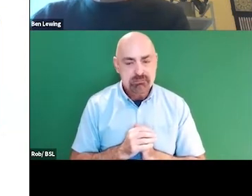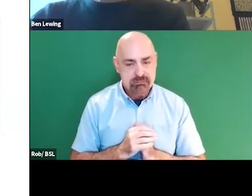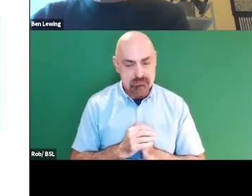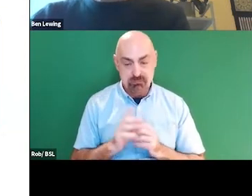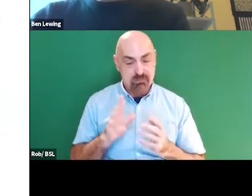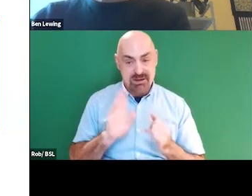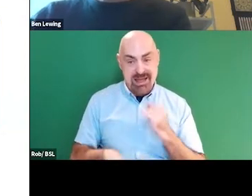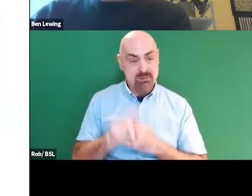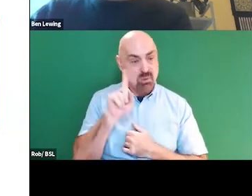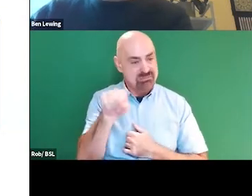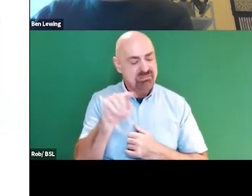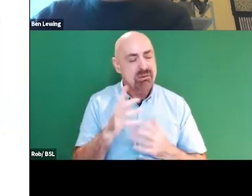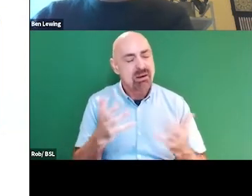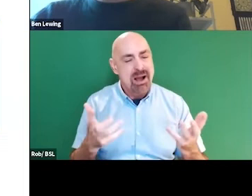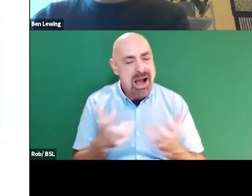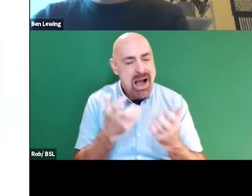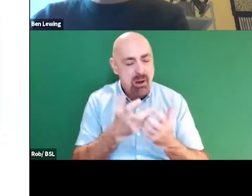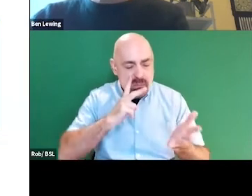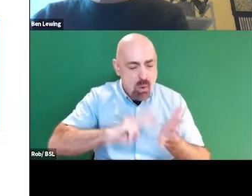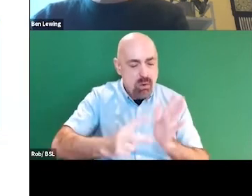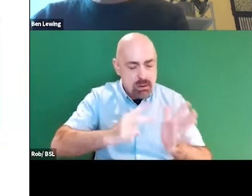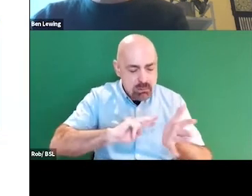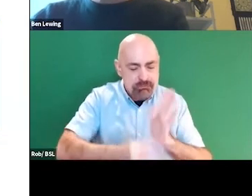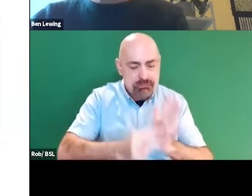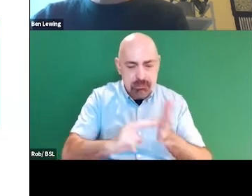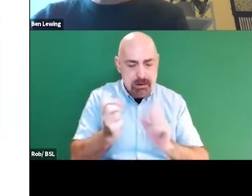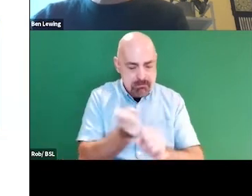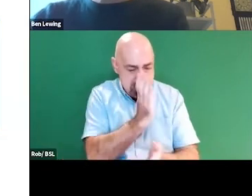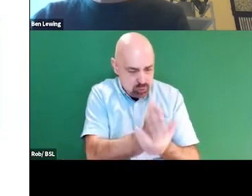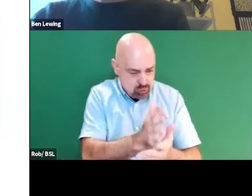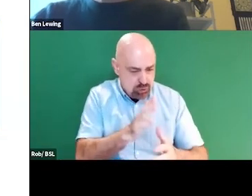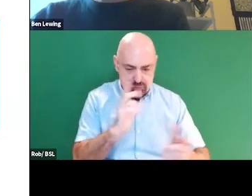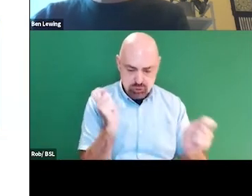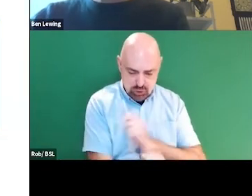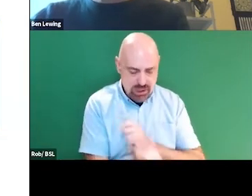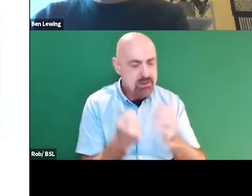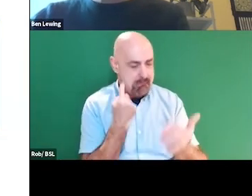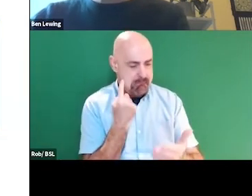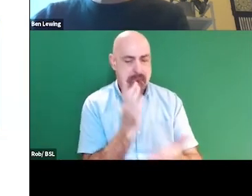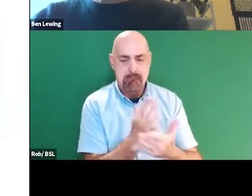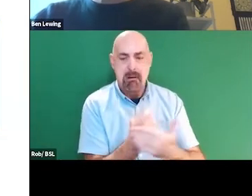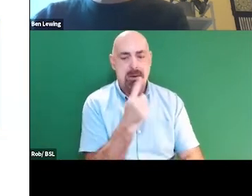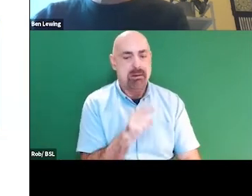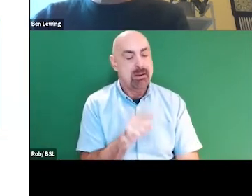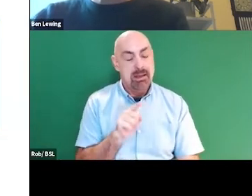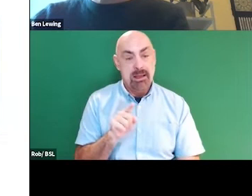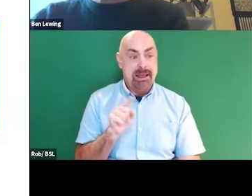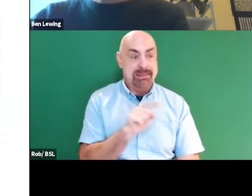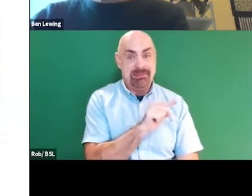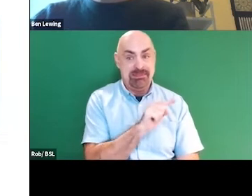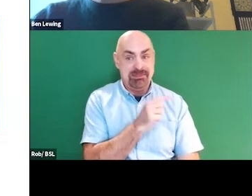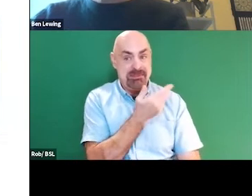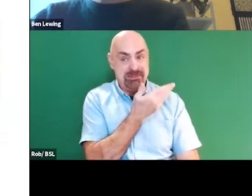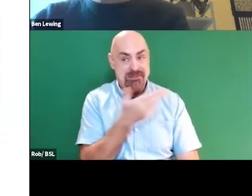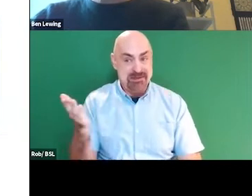And finally, how are we going to organize ourselves to make this happen? These are the questions which underpin